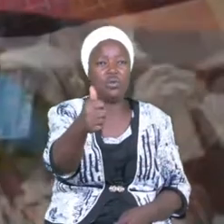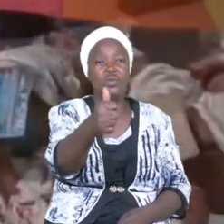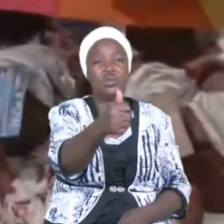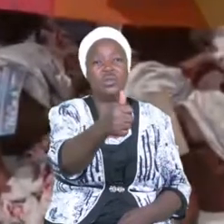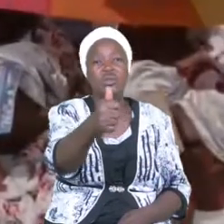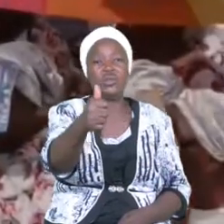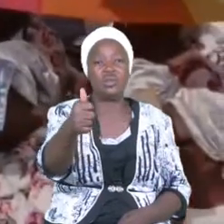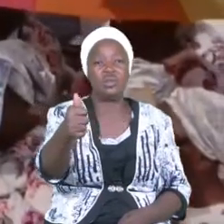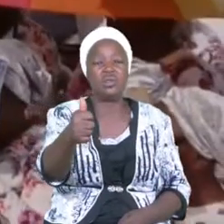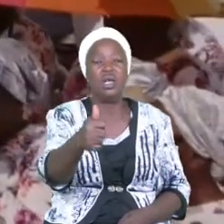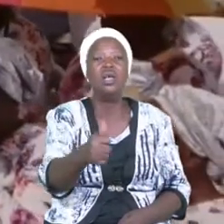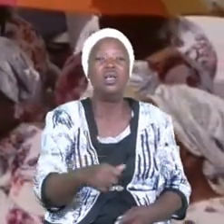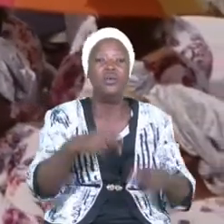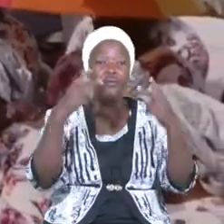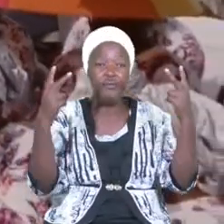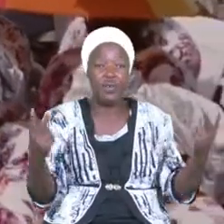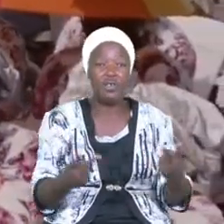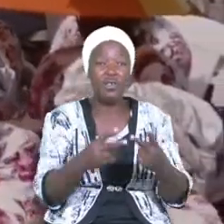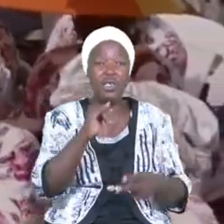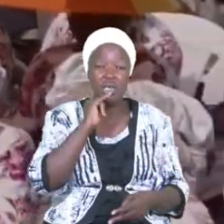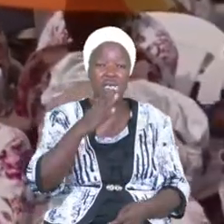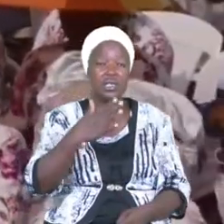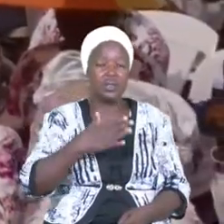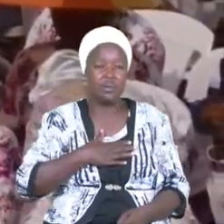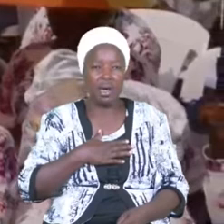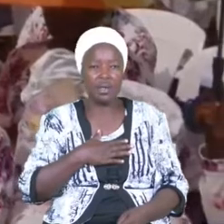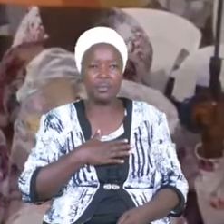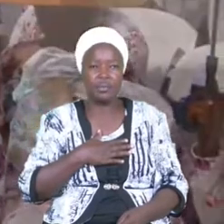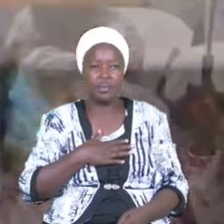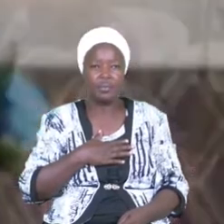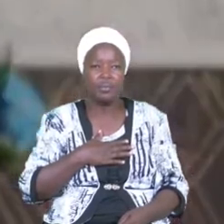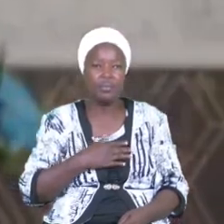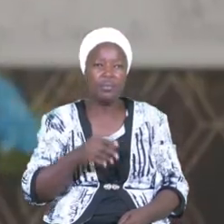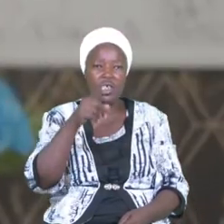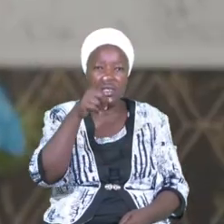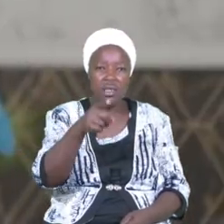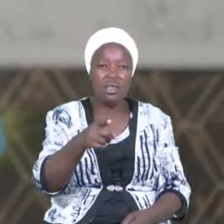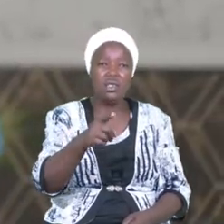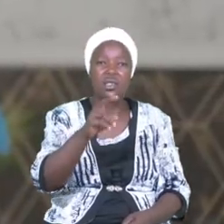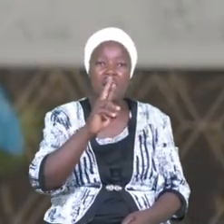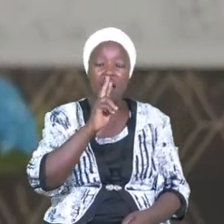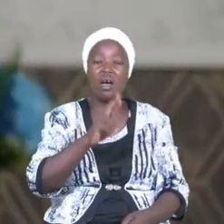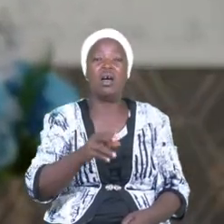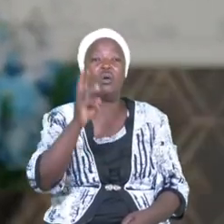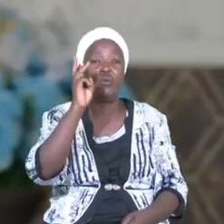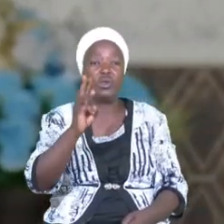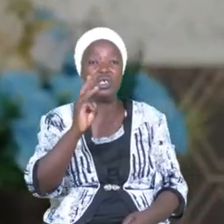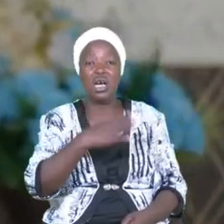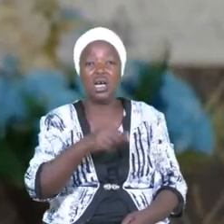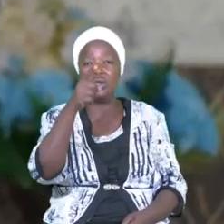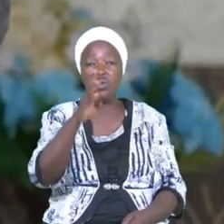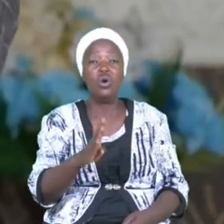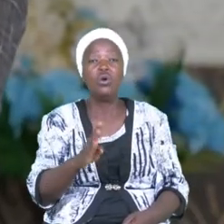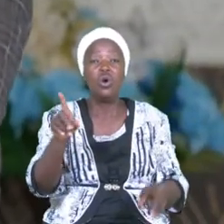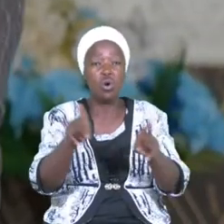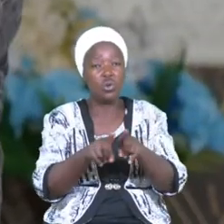Victory is mine. Ye are witnesses, and God also, how holily,